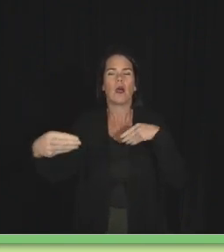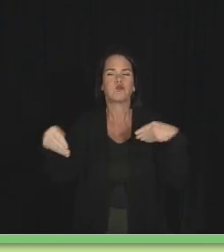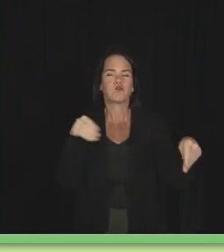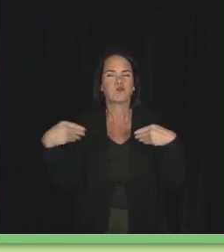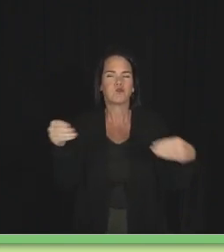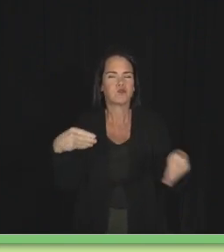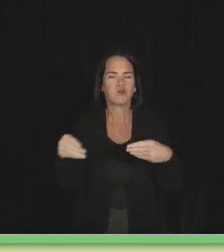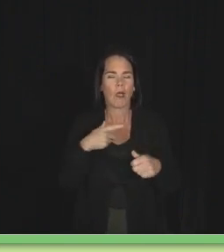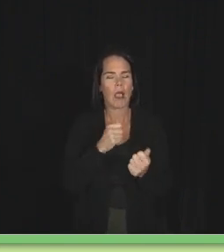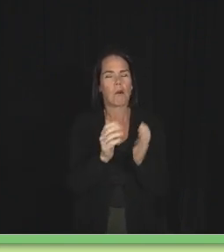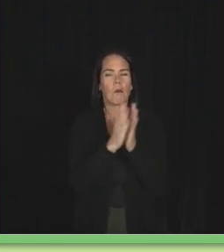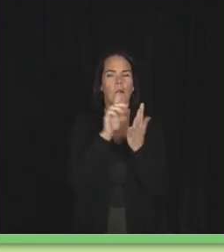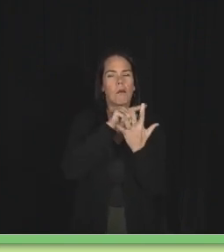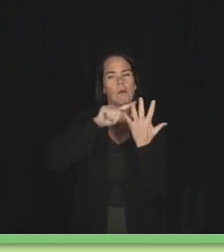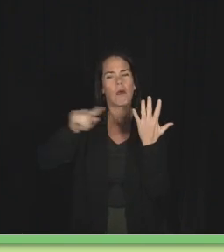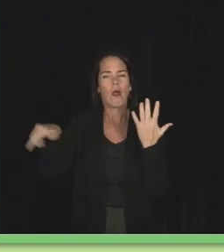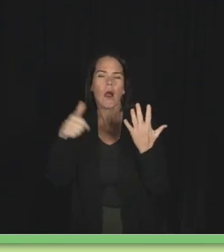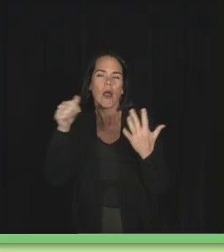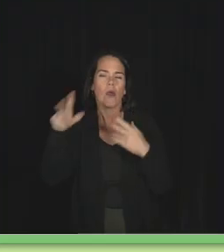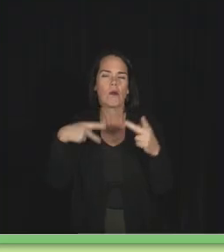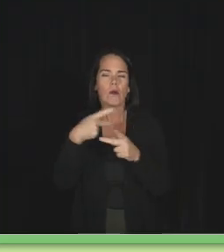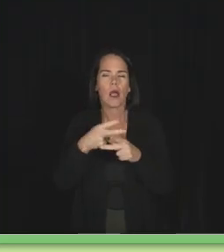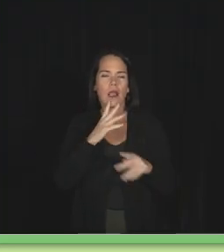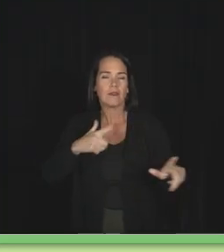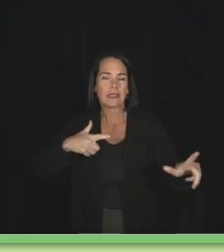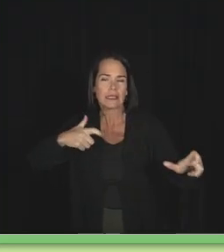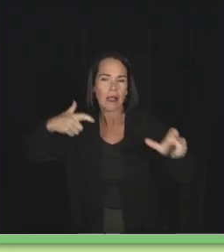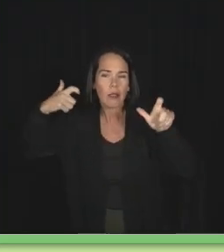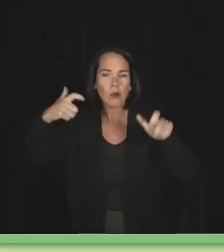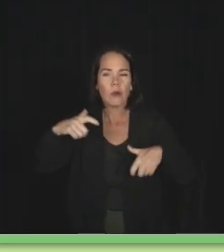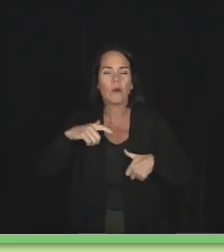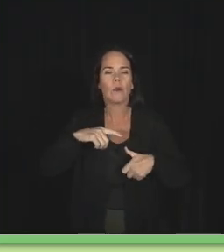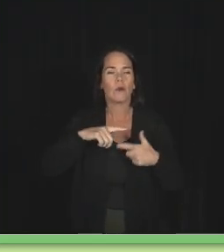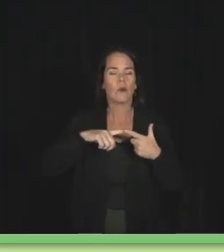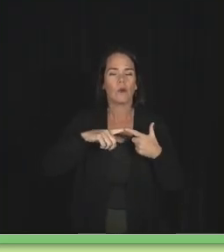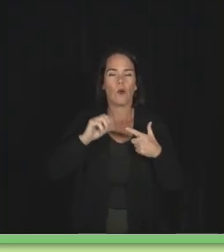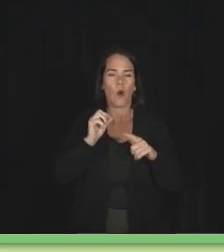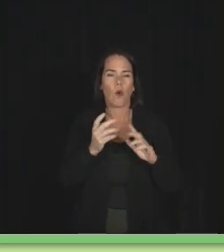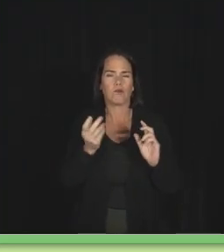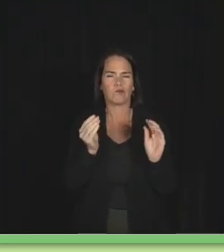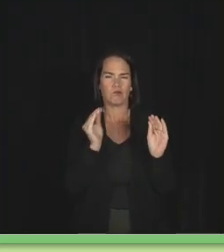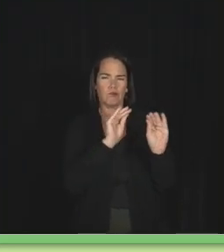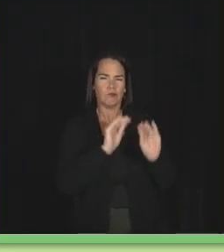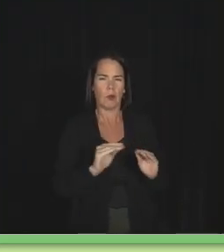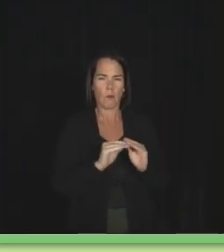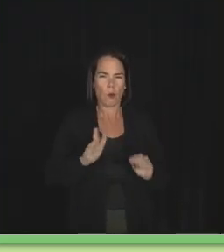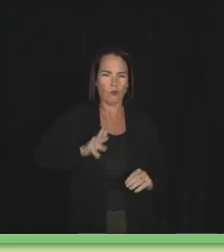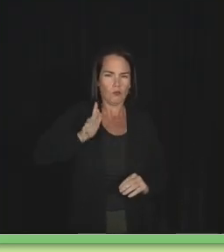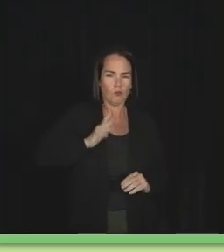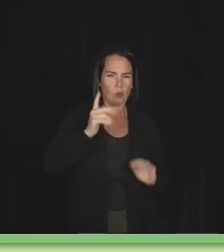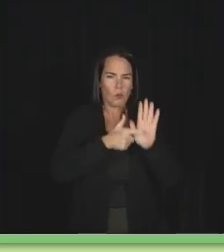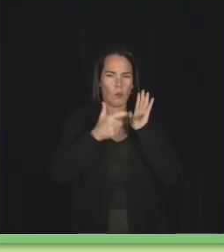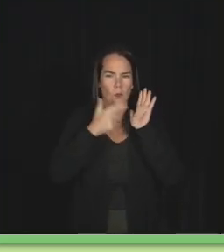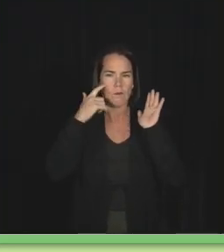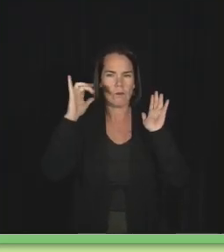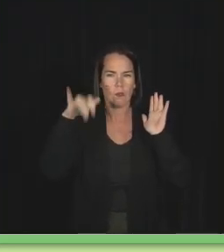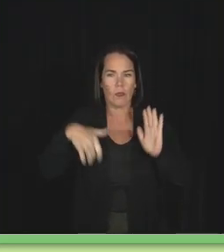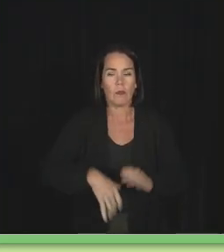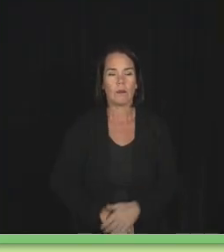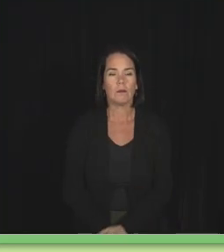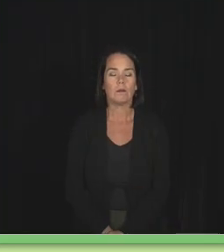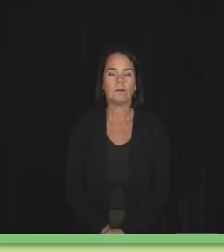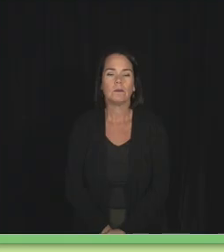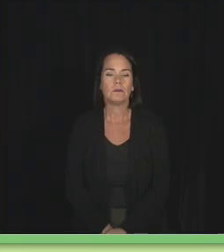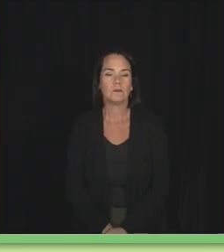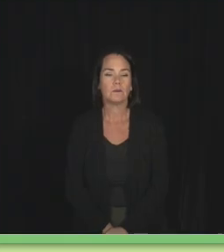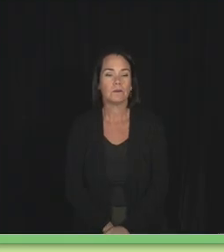to request for other types of accelerators or put more sophisticated requirements.